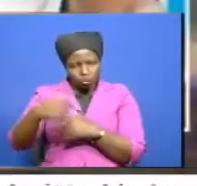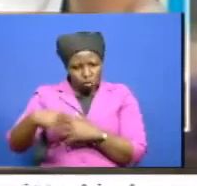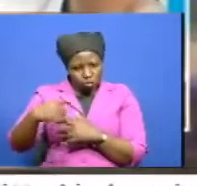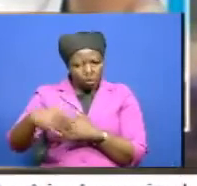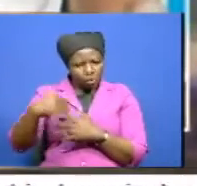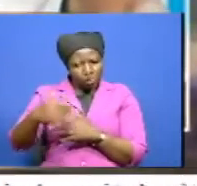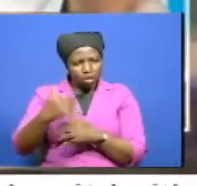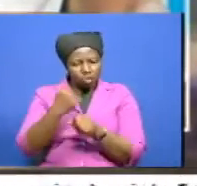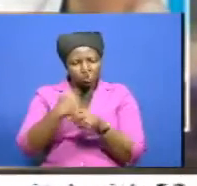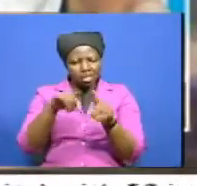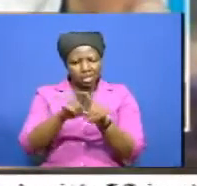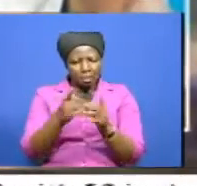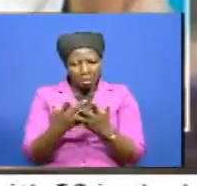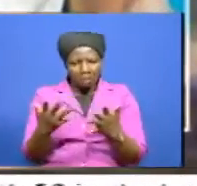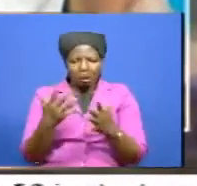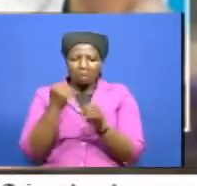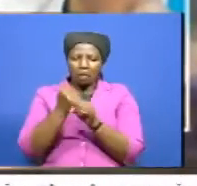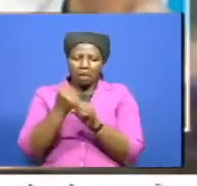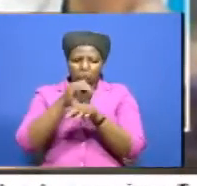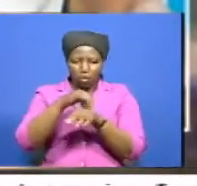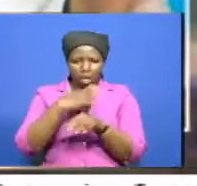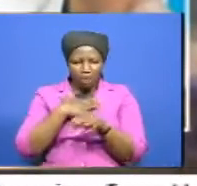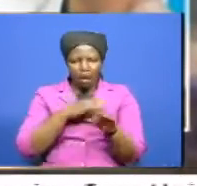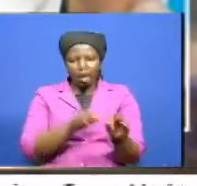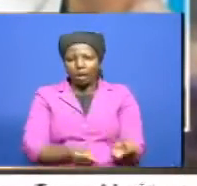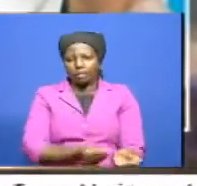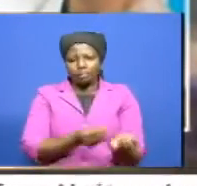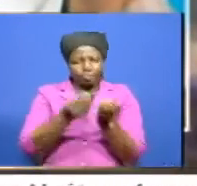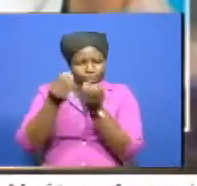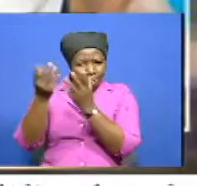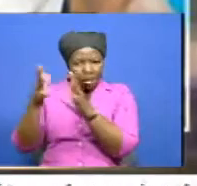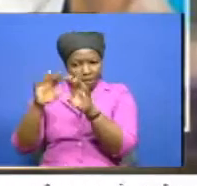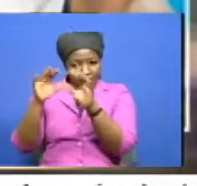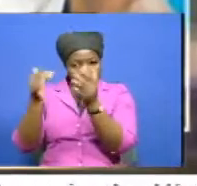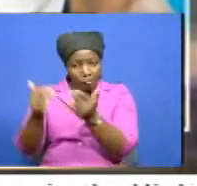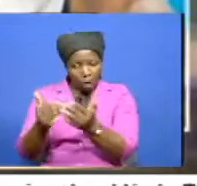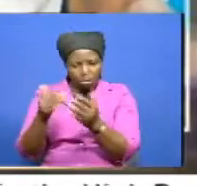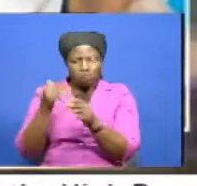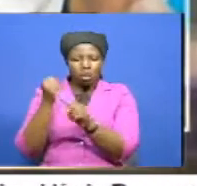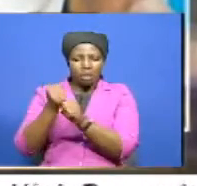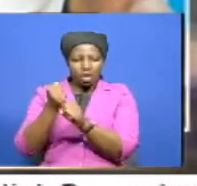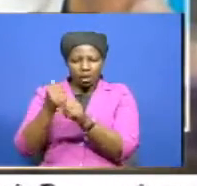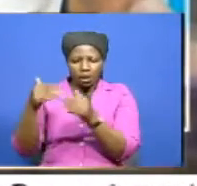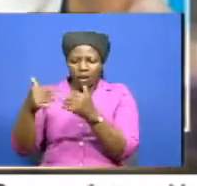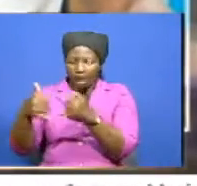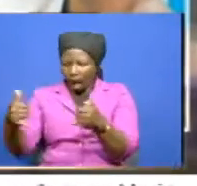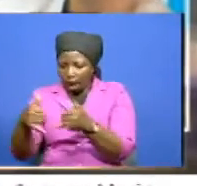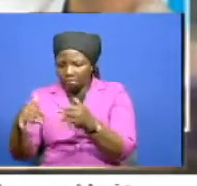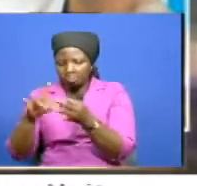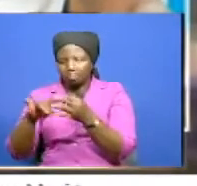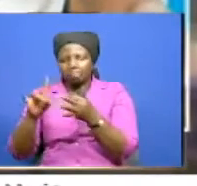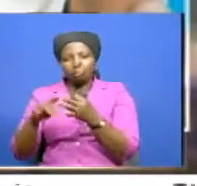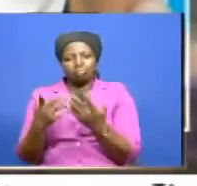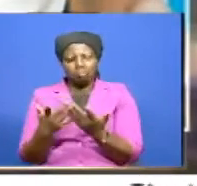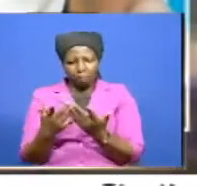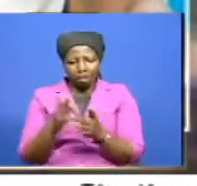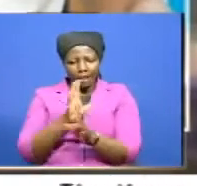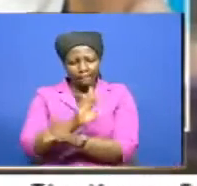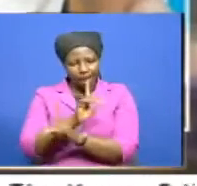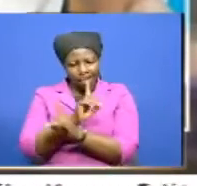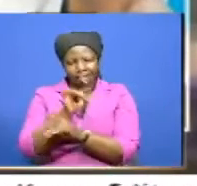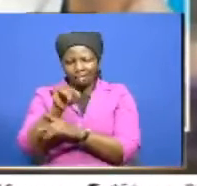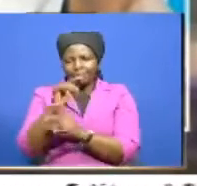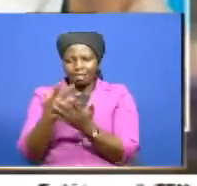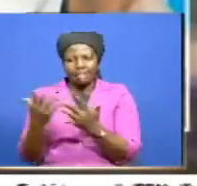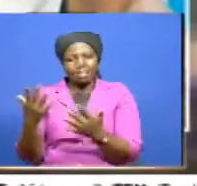you know, working on our passing, you know, working on our running lines, working on our rack attack and defense and stuff like that. I think those particular things,